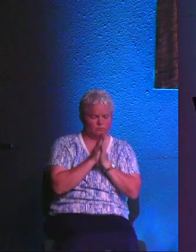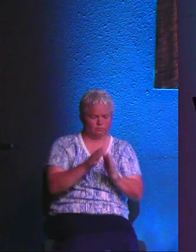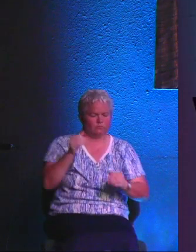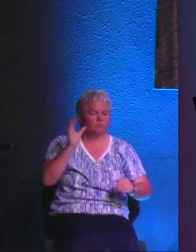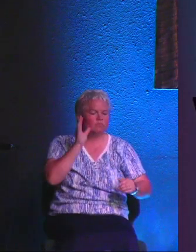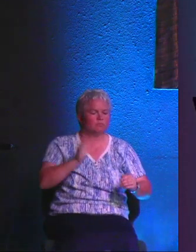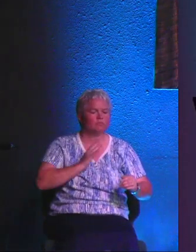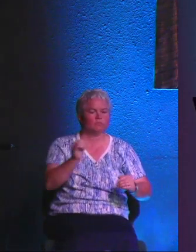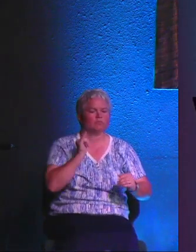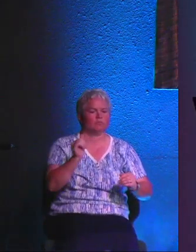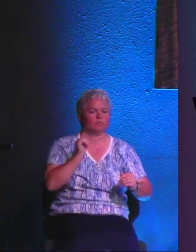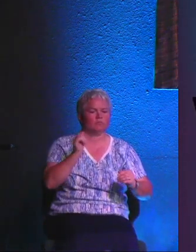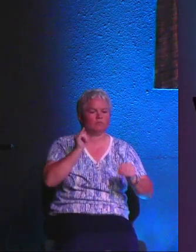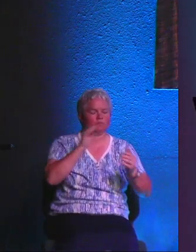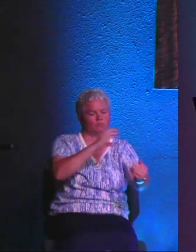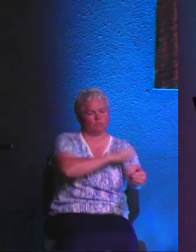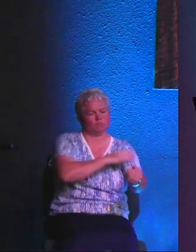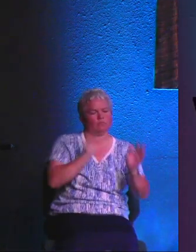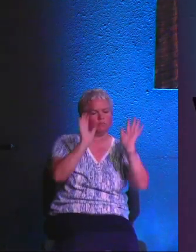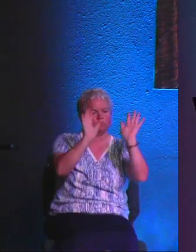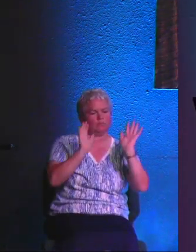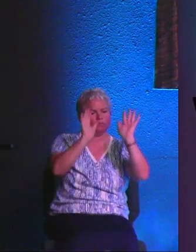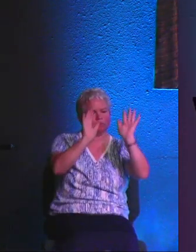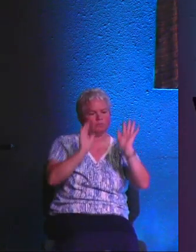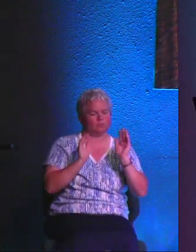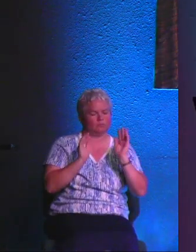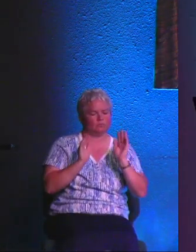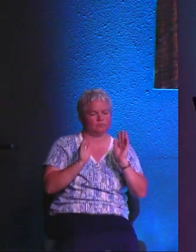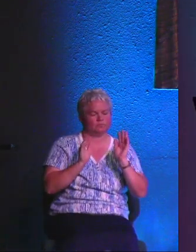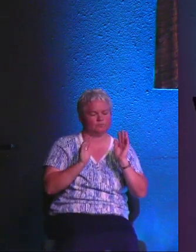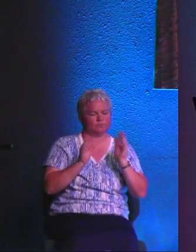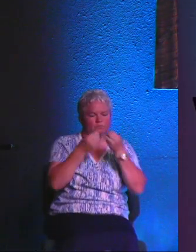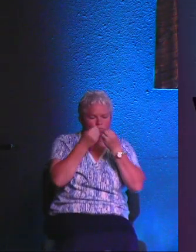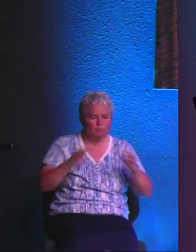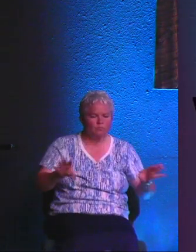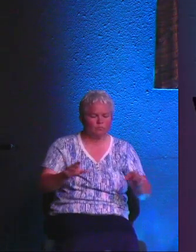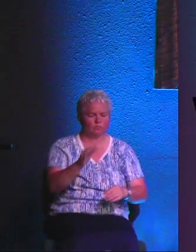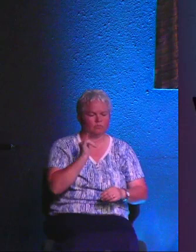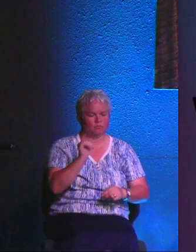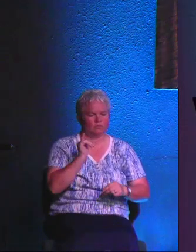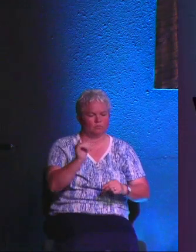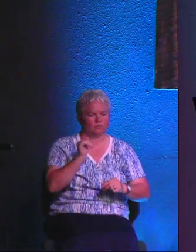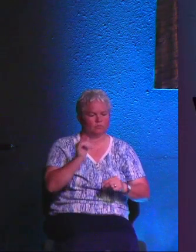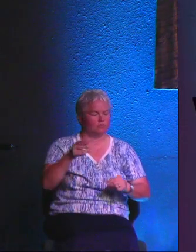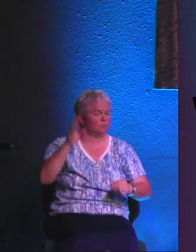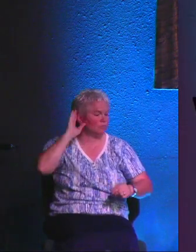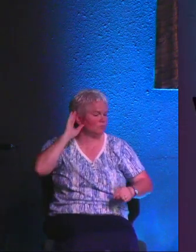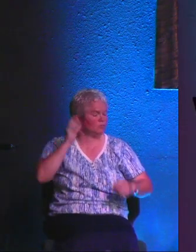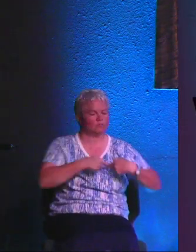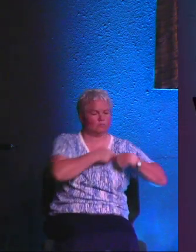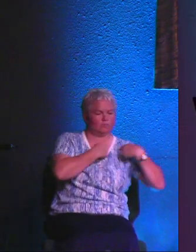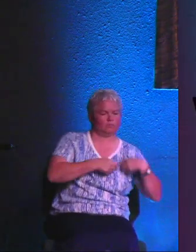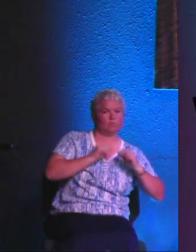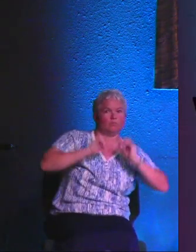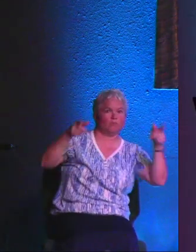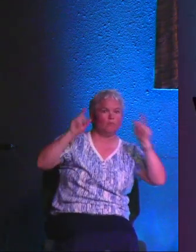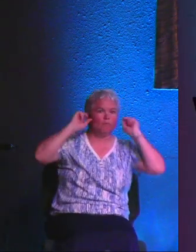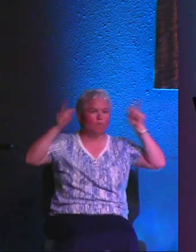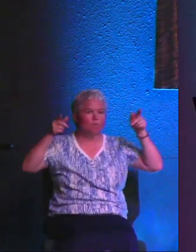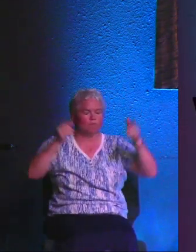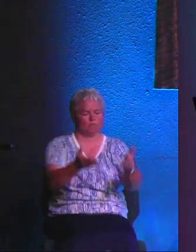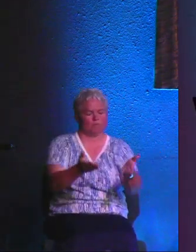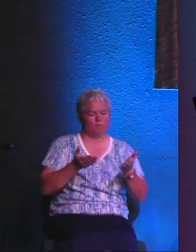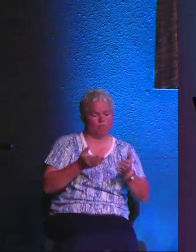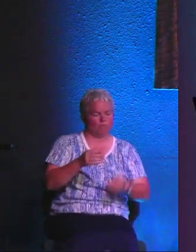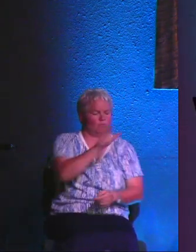women share, God, that you just empower them, Lord, to just be your vessels and share what it is that they need to share and for ears and hearts to be open to